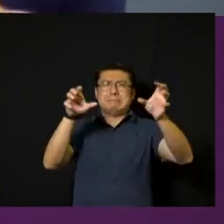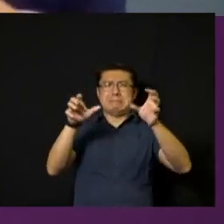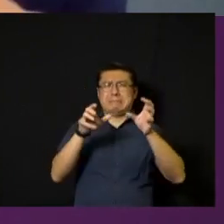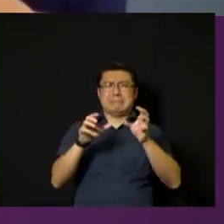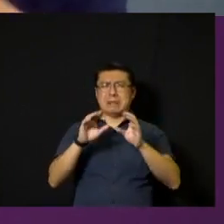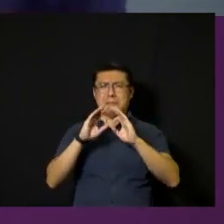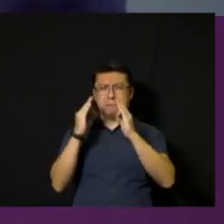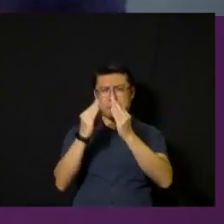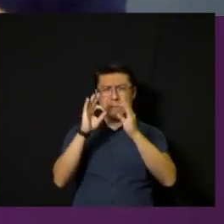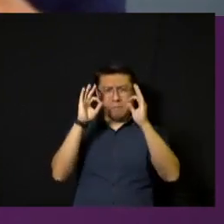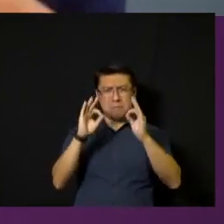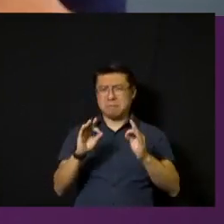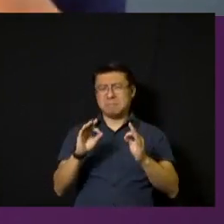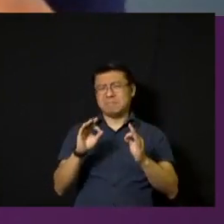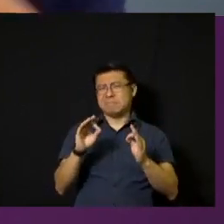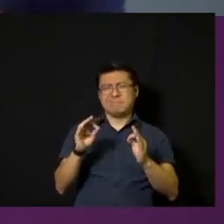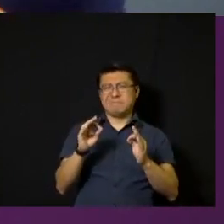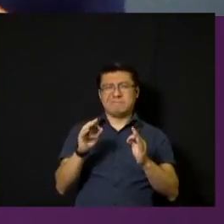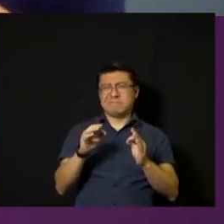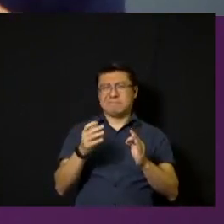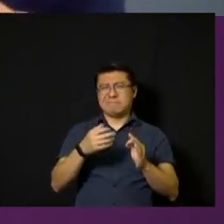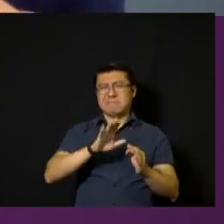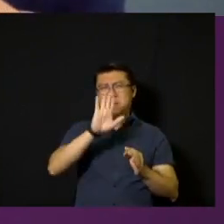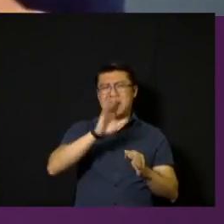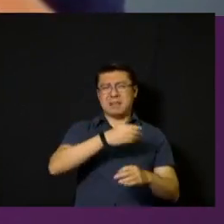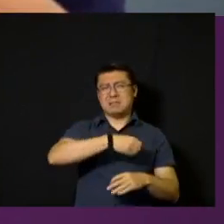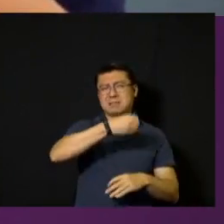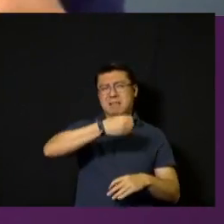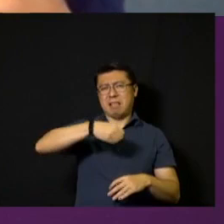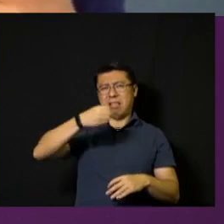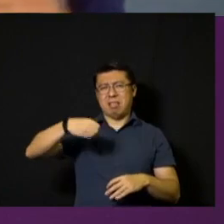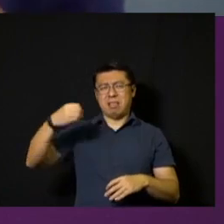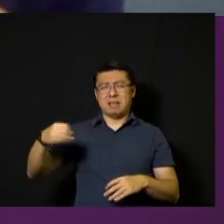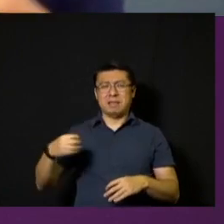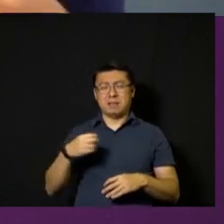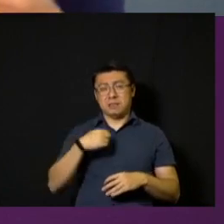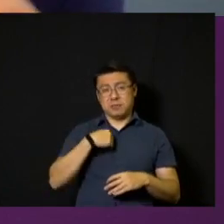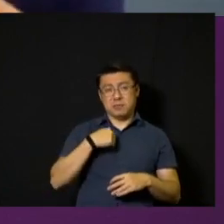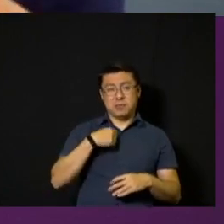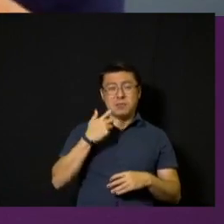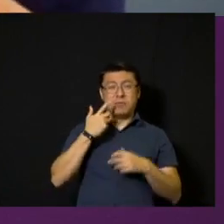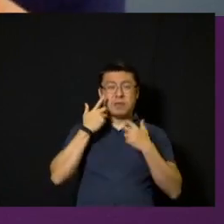a puzzle. My dream is to have this